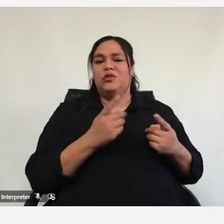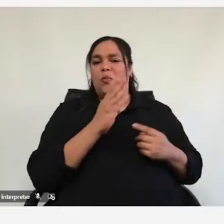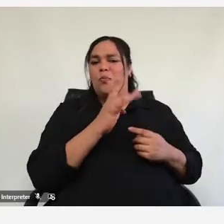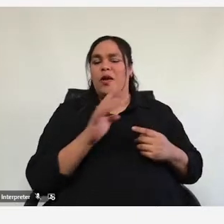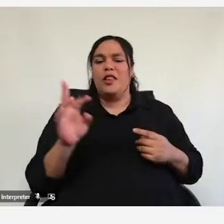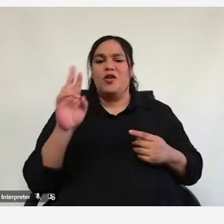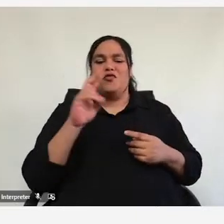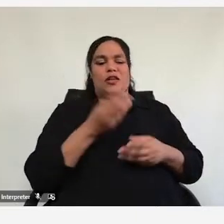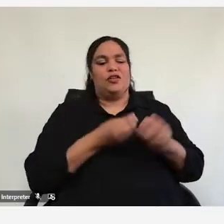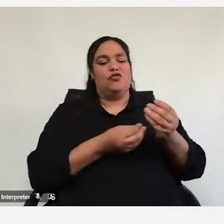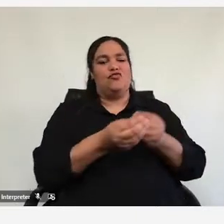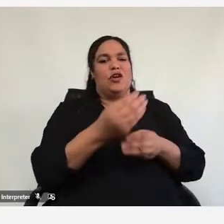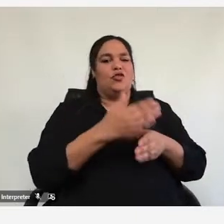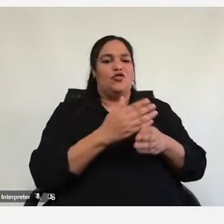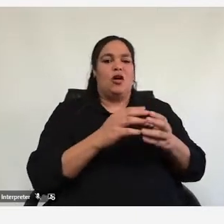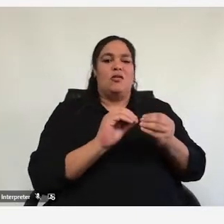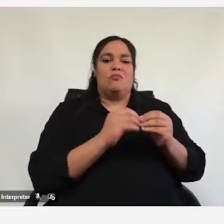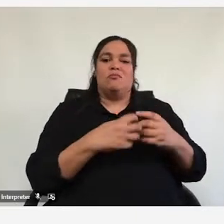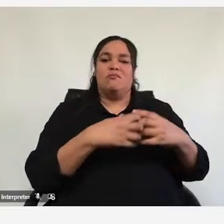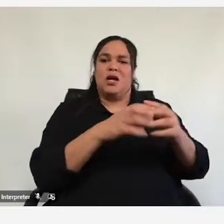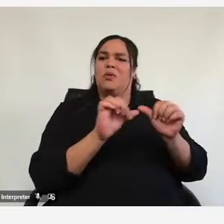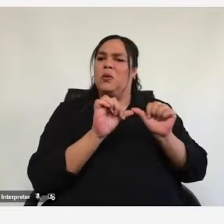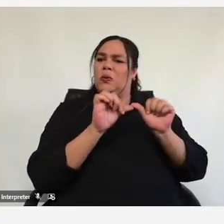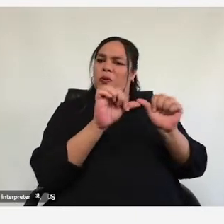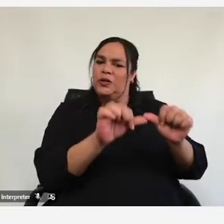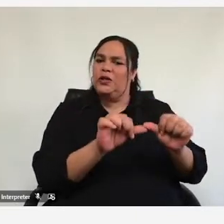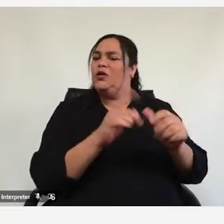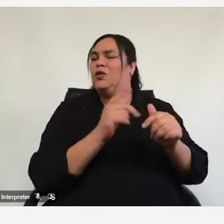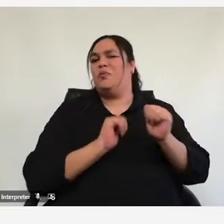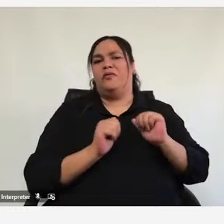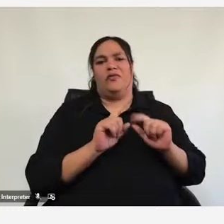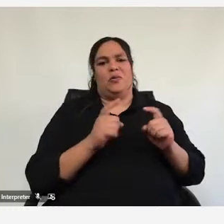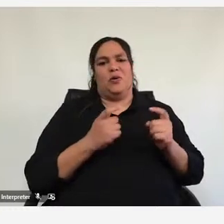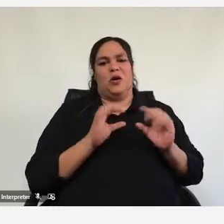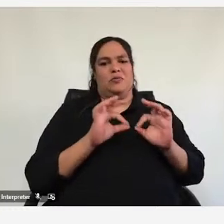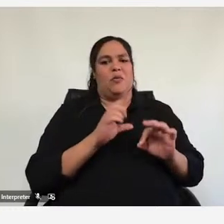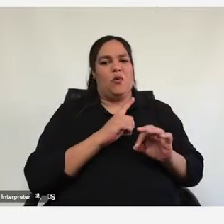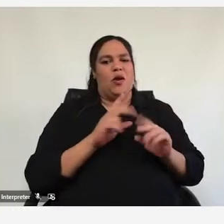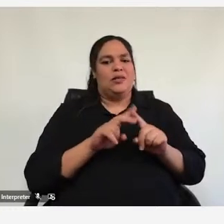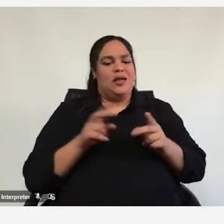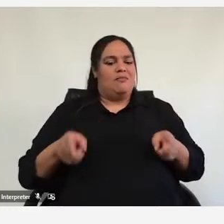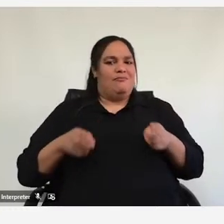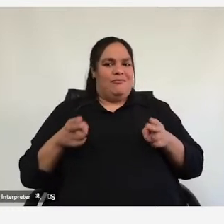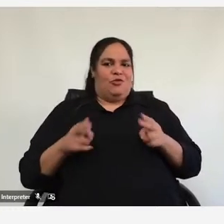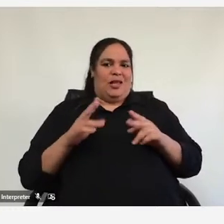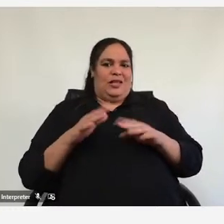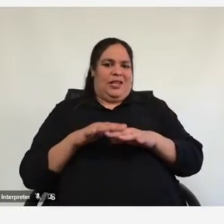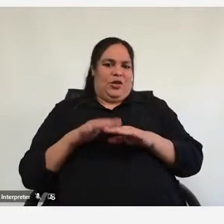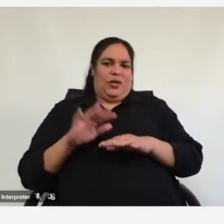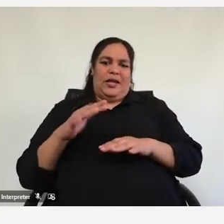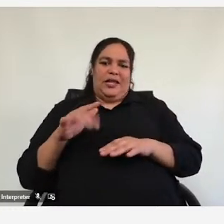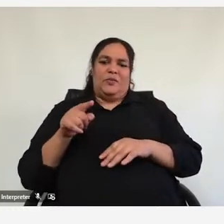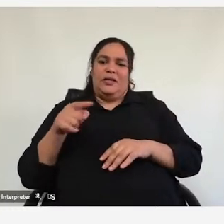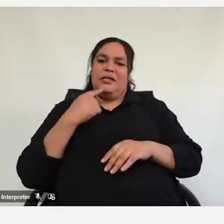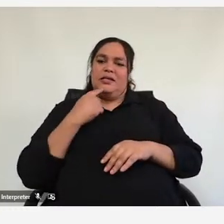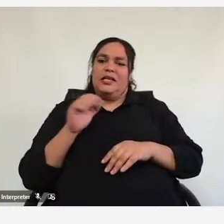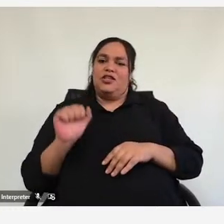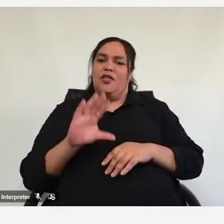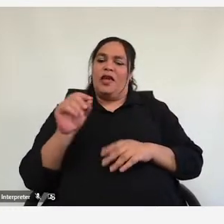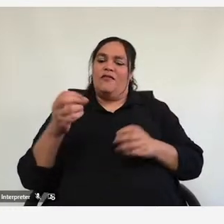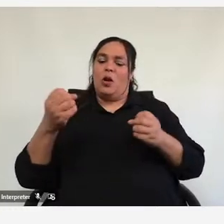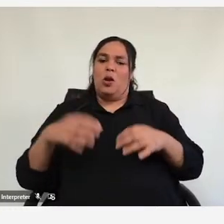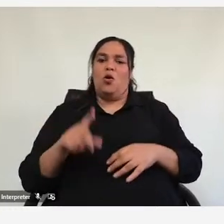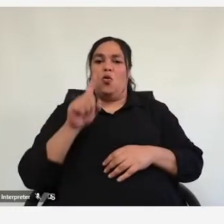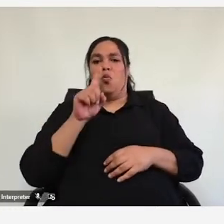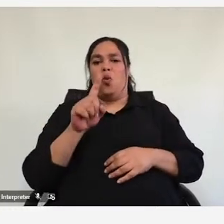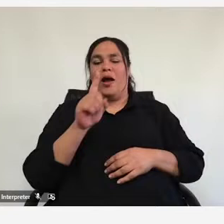rand in trade and job creation, continue to underperform, as does our railway network. It's estimated that South Africa loses